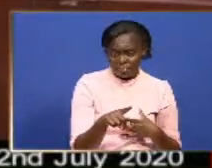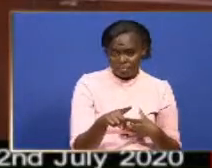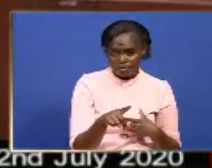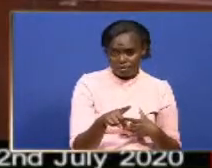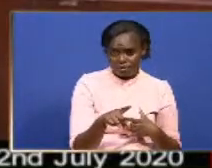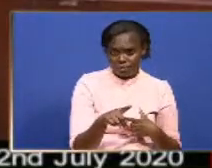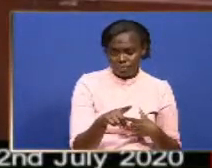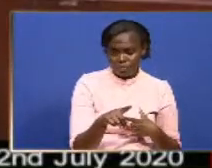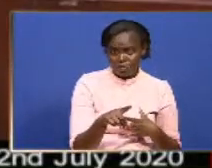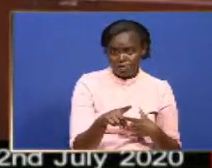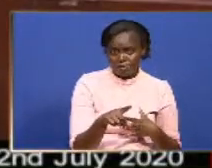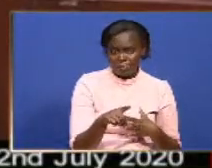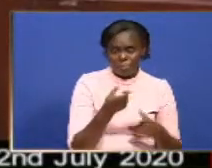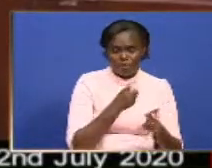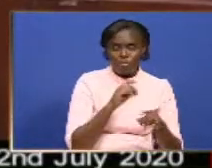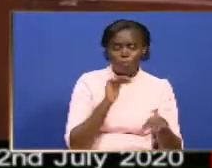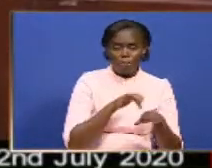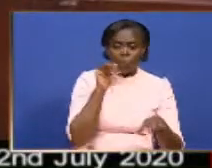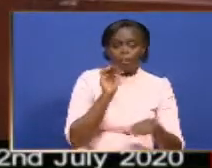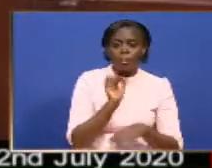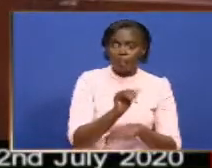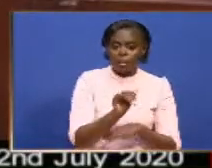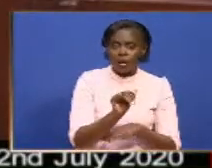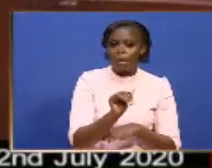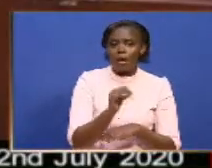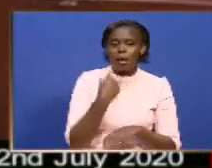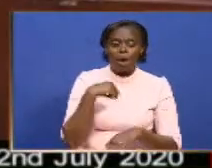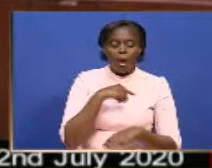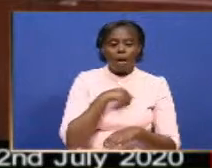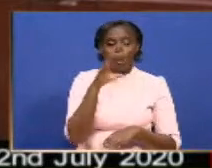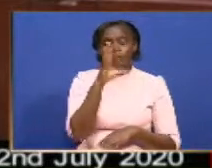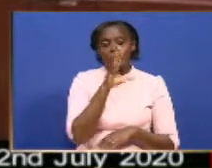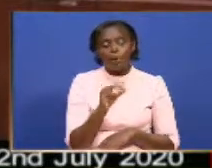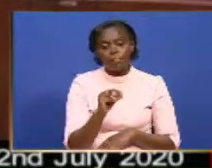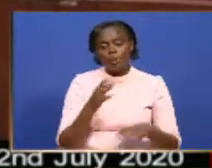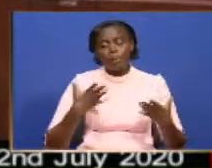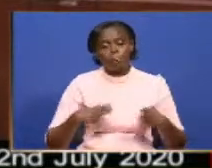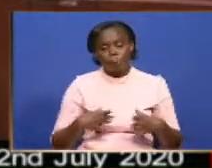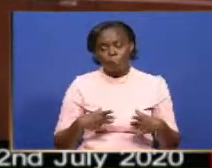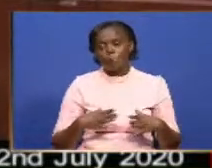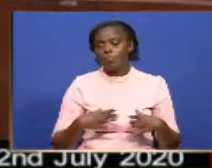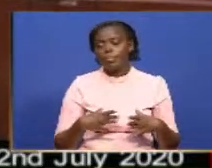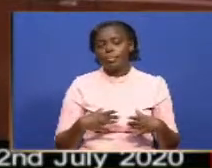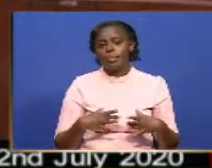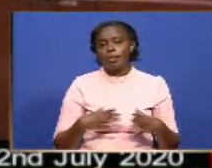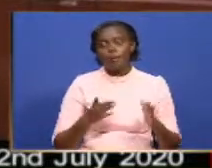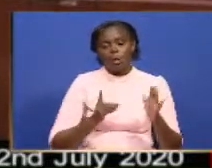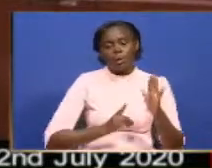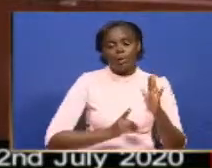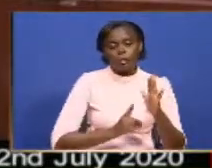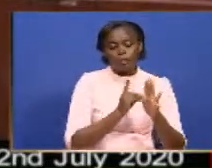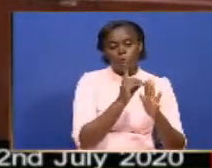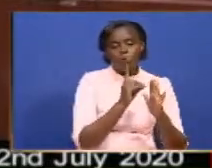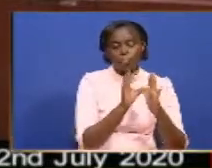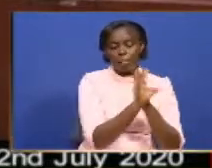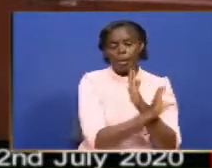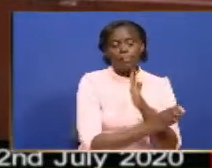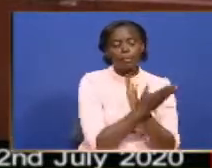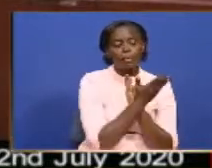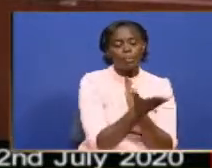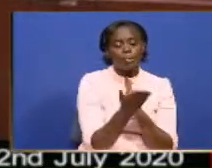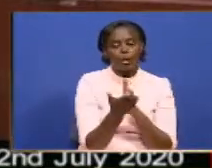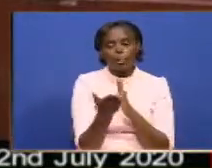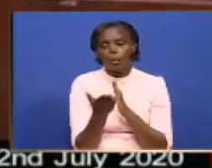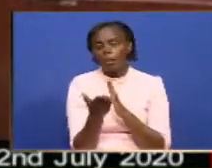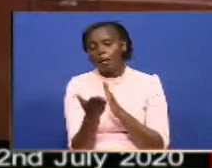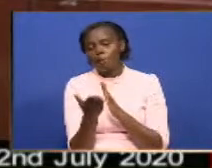plague, now it is as Africans and most of the other developing countries, you can see